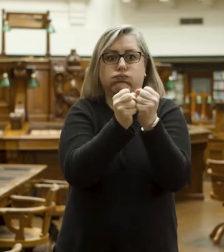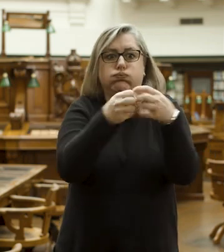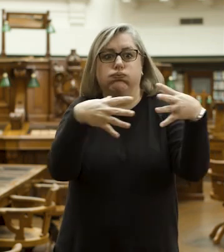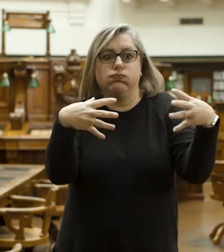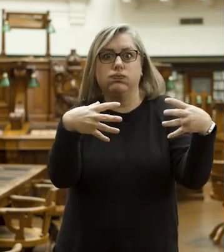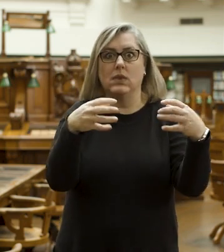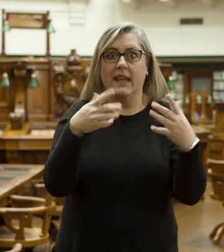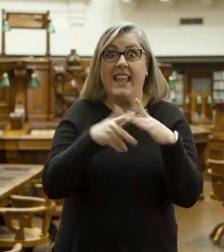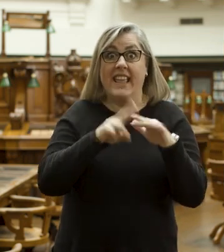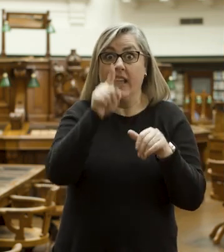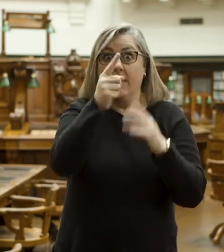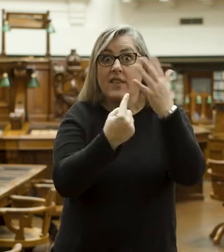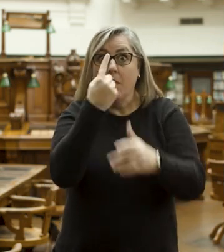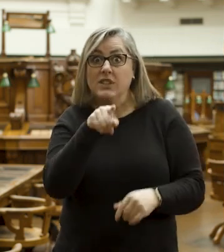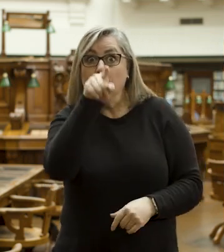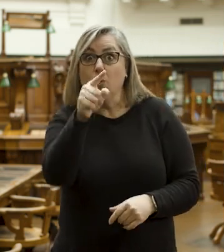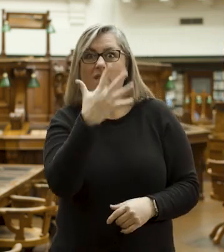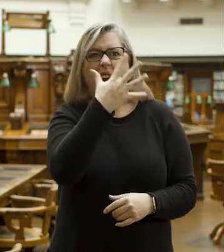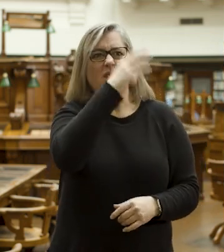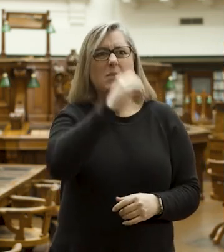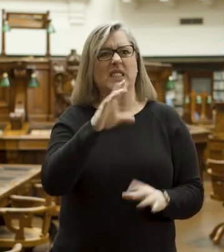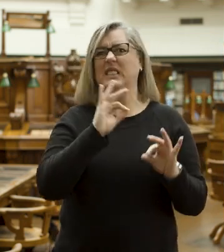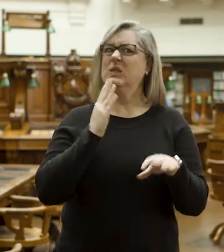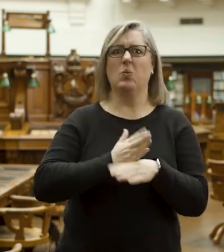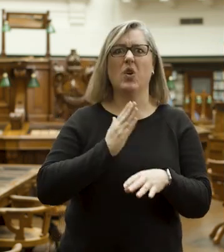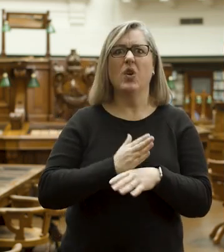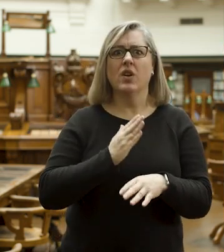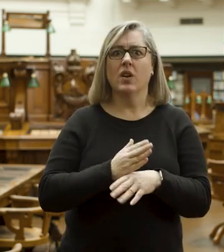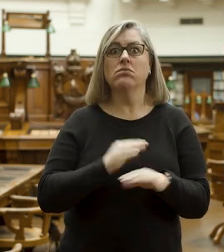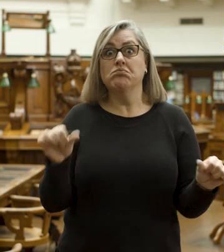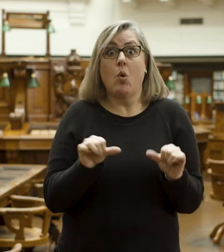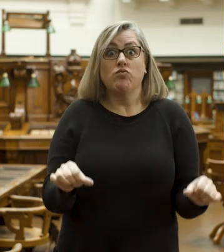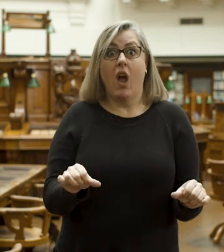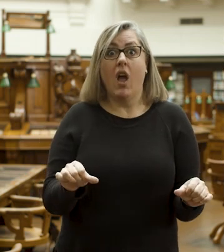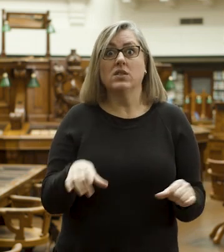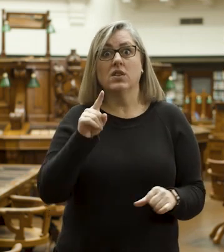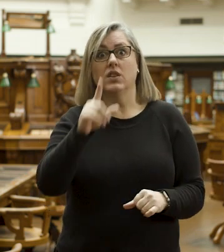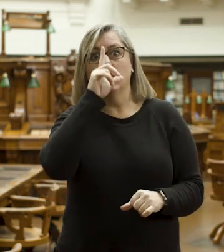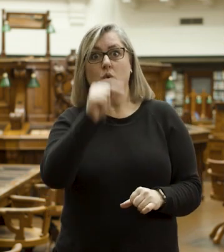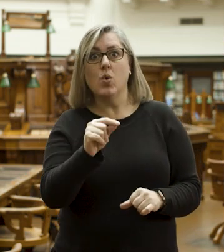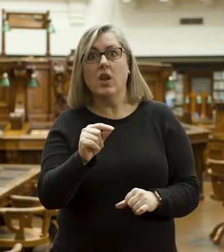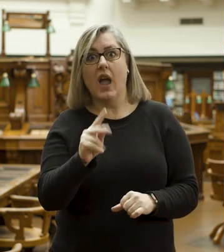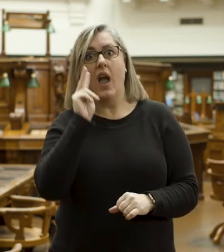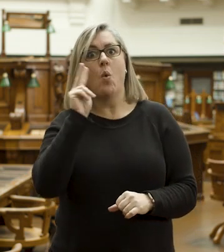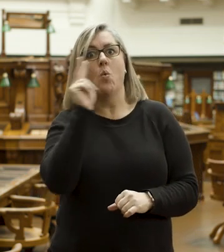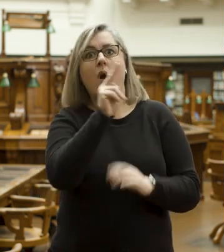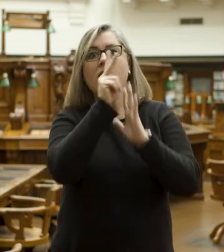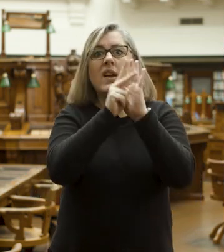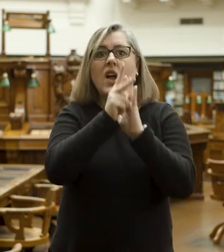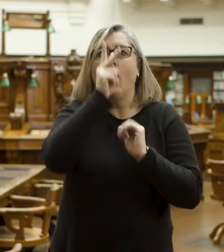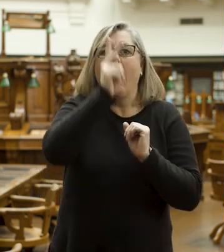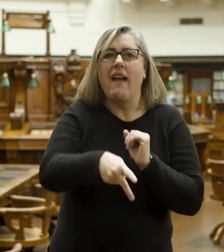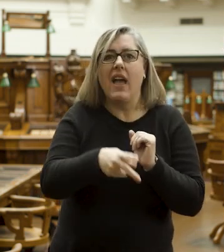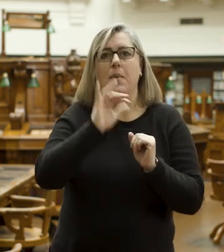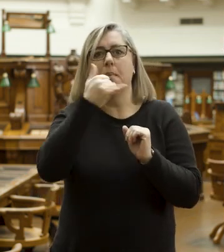bigger. If you were one of those 5% of people that it didn't work on, that's okay. You can just go back and watch the video again and